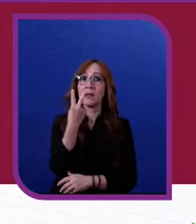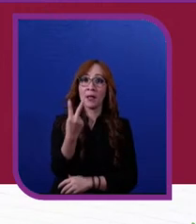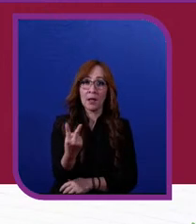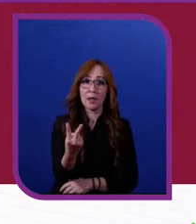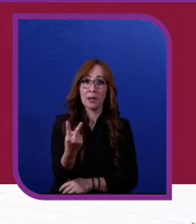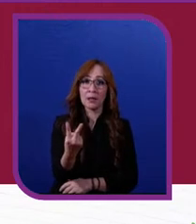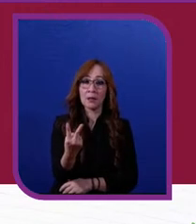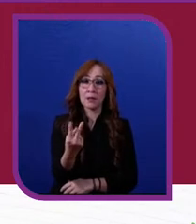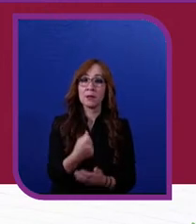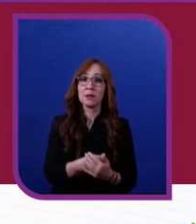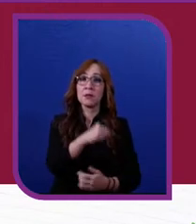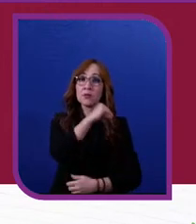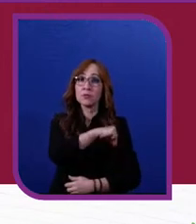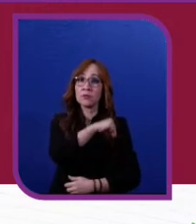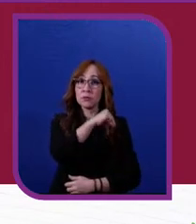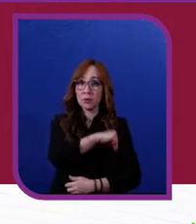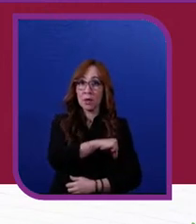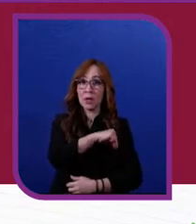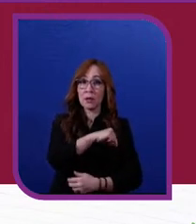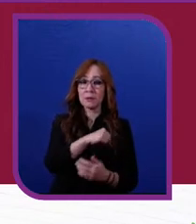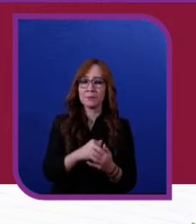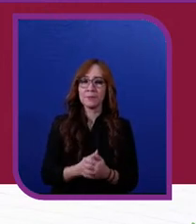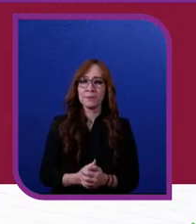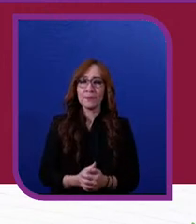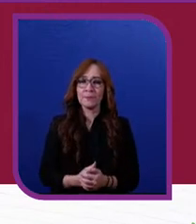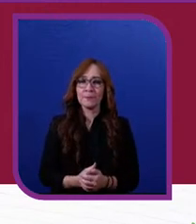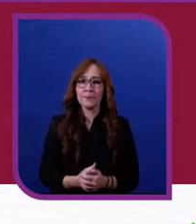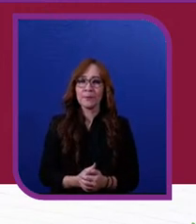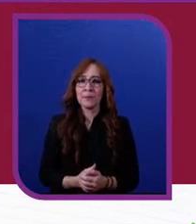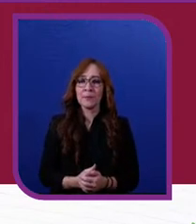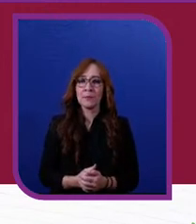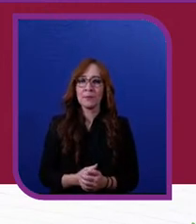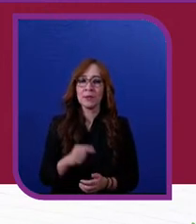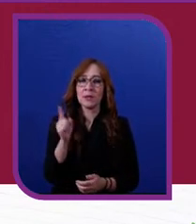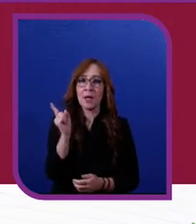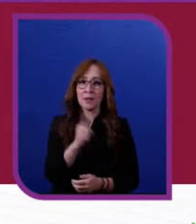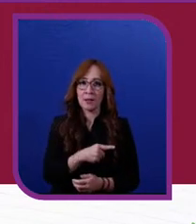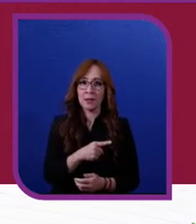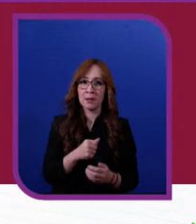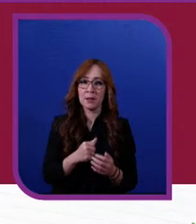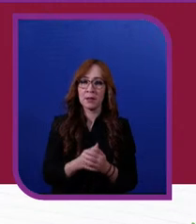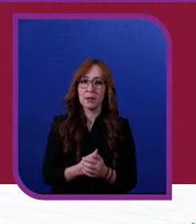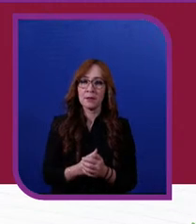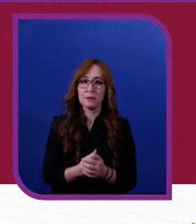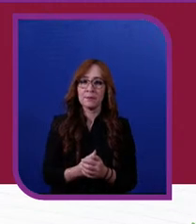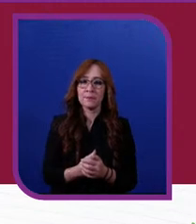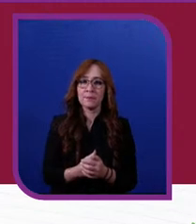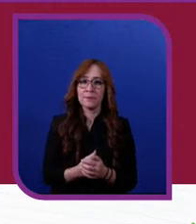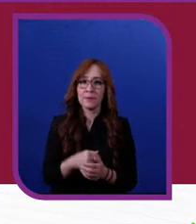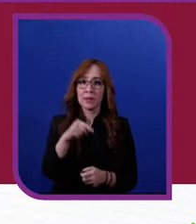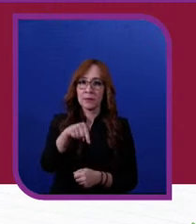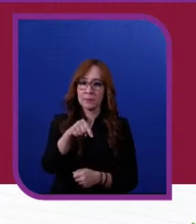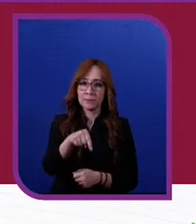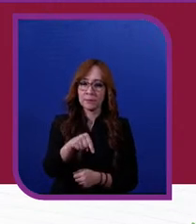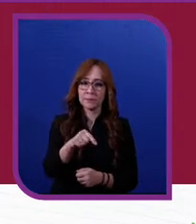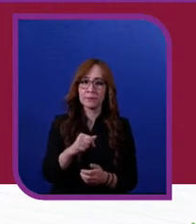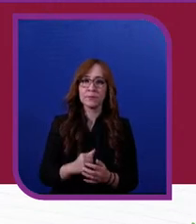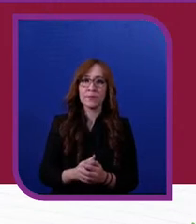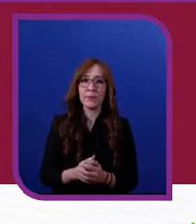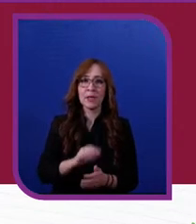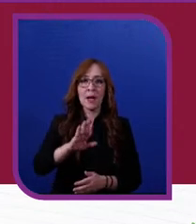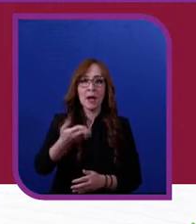benefit from a praising because we haven't get agrinio